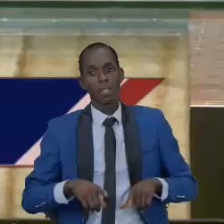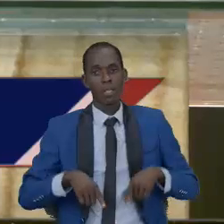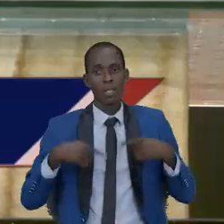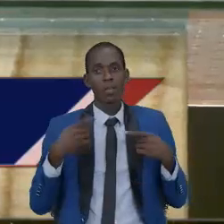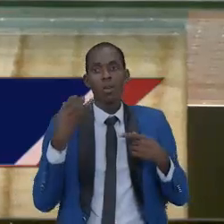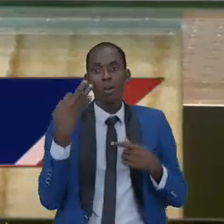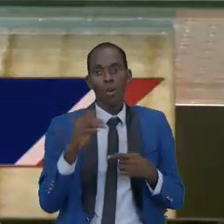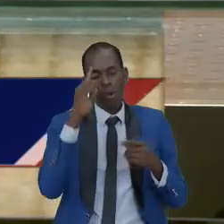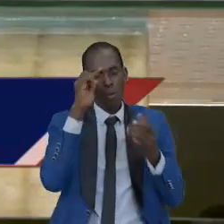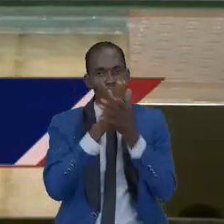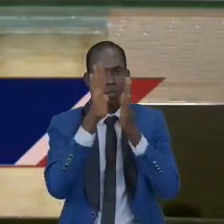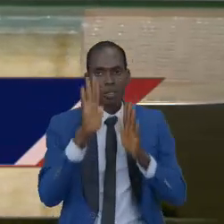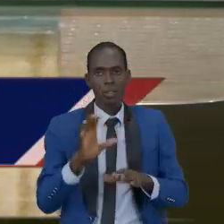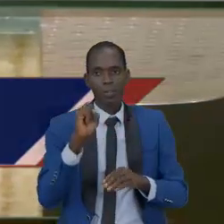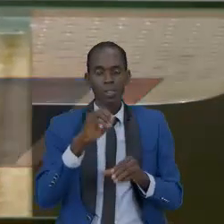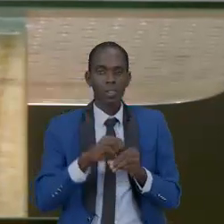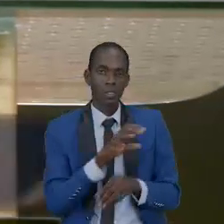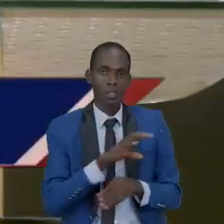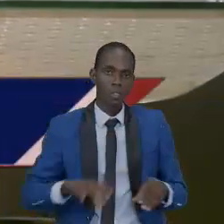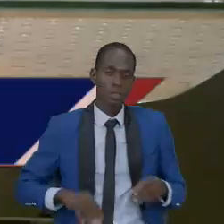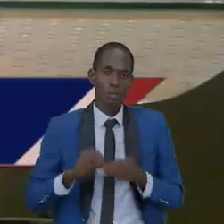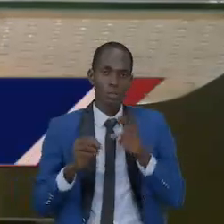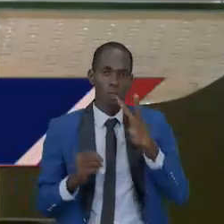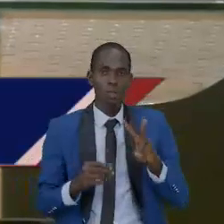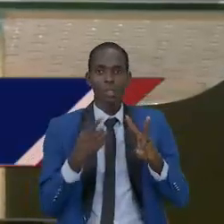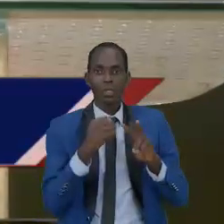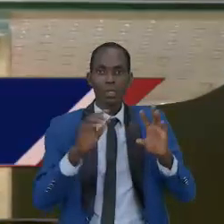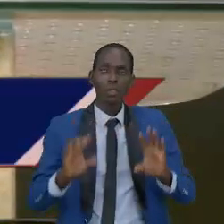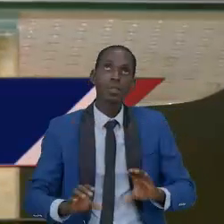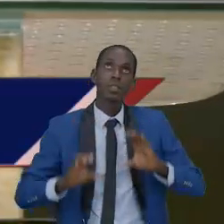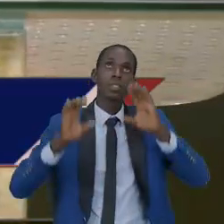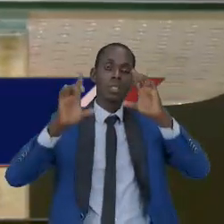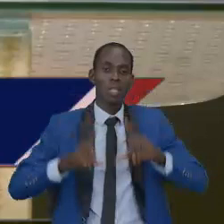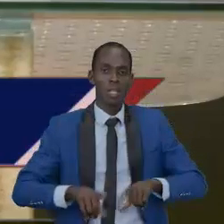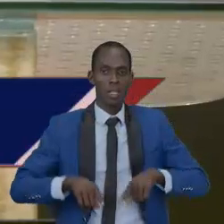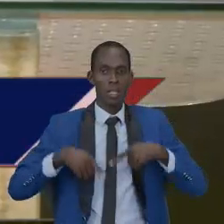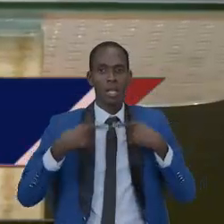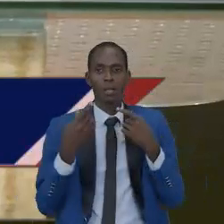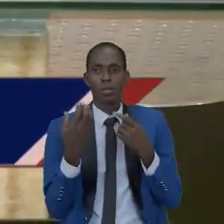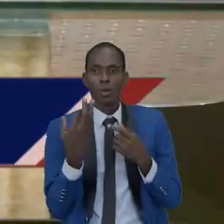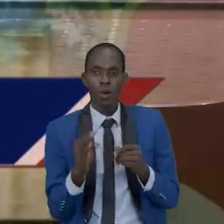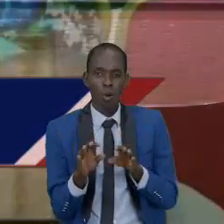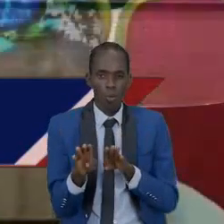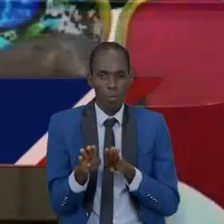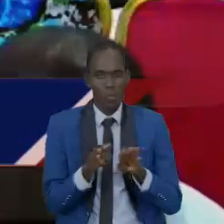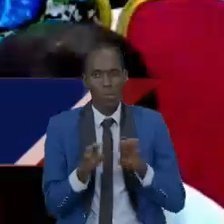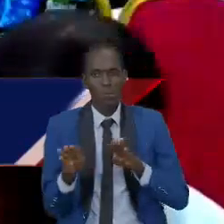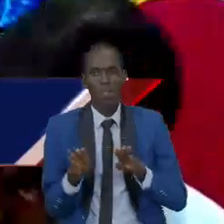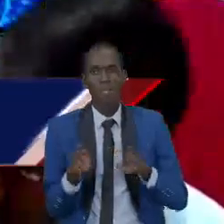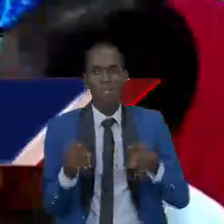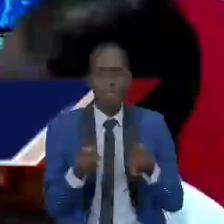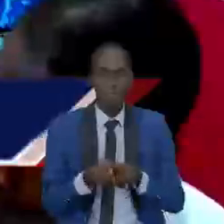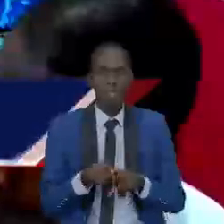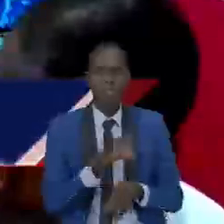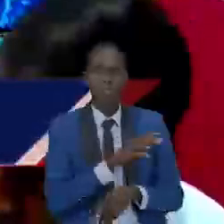in Christ. Number two, the consecrated lifestyle or behavior like